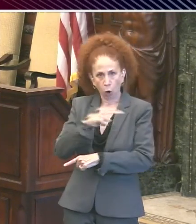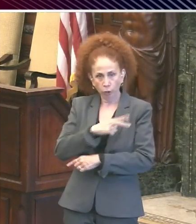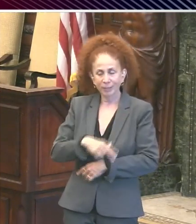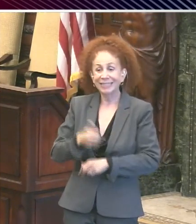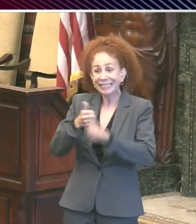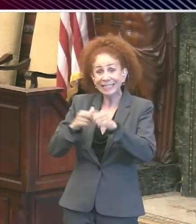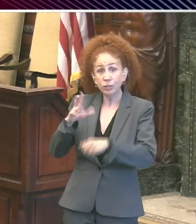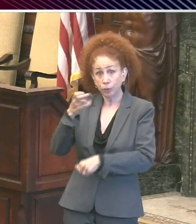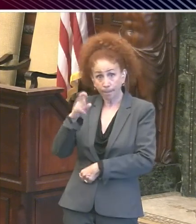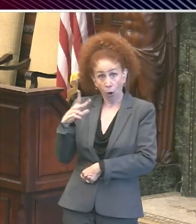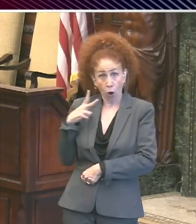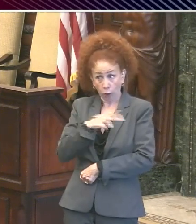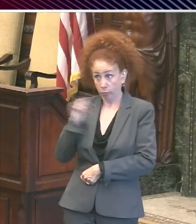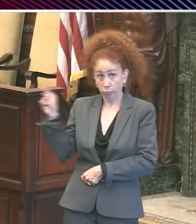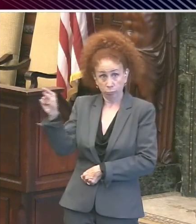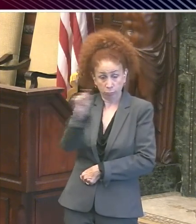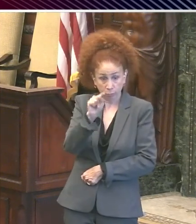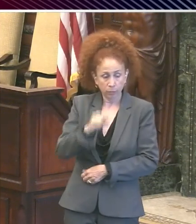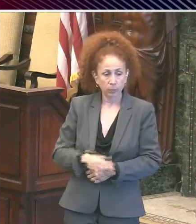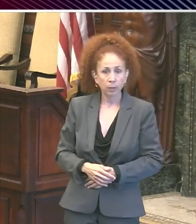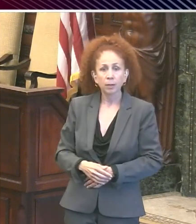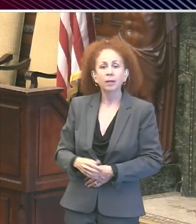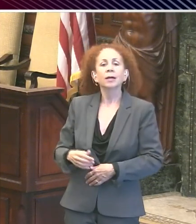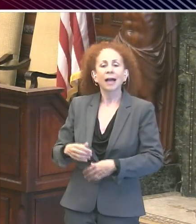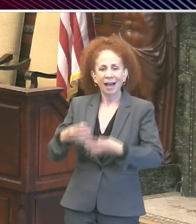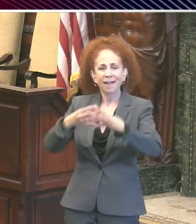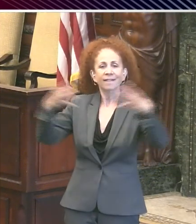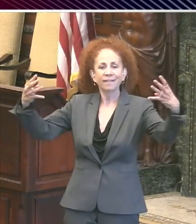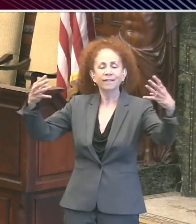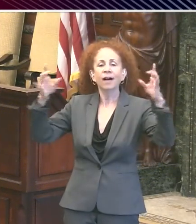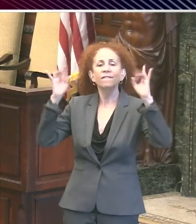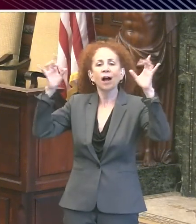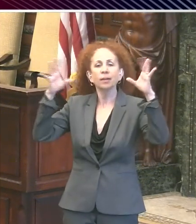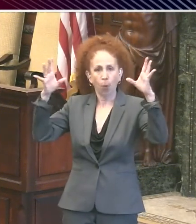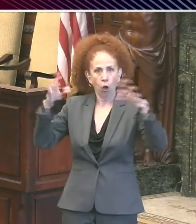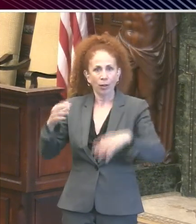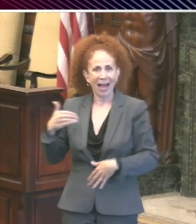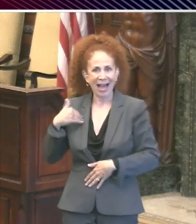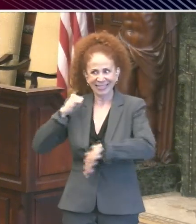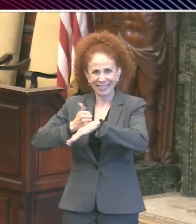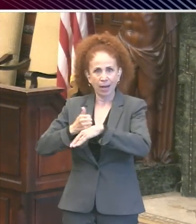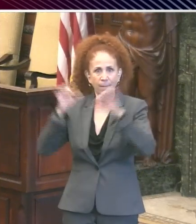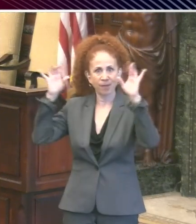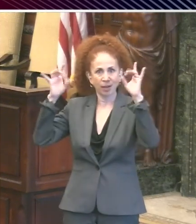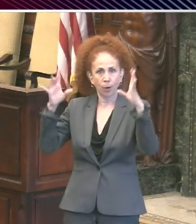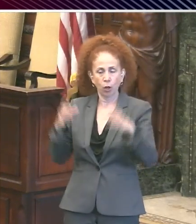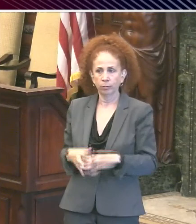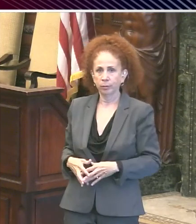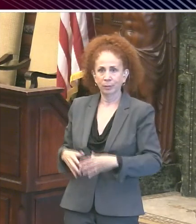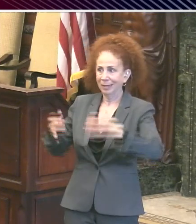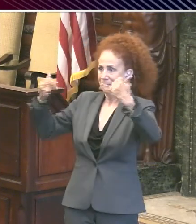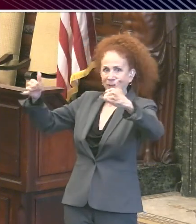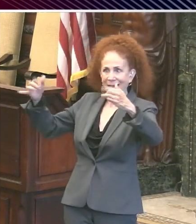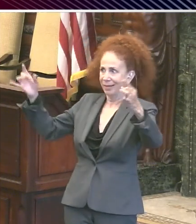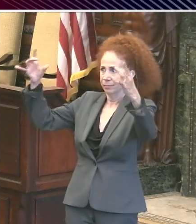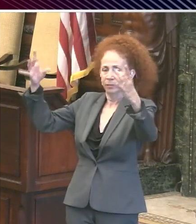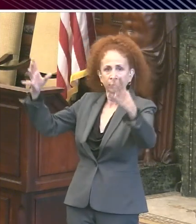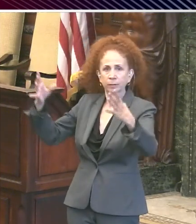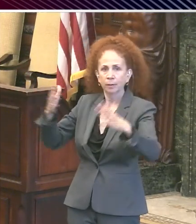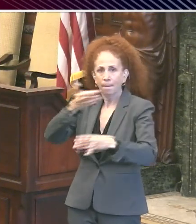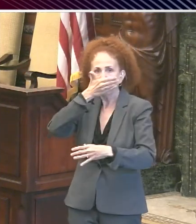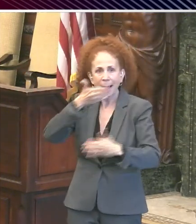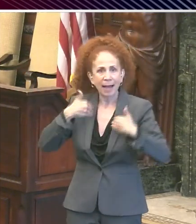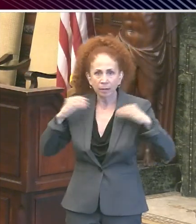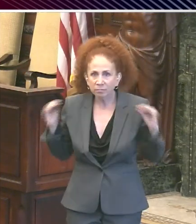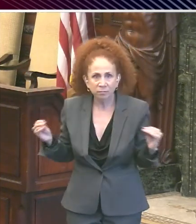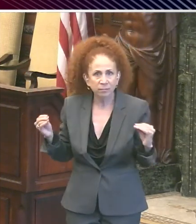each park, someone set up a volleyball court and a volleyball game, and we're playing with no masks. We